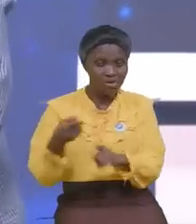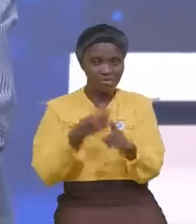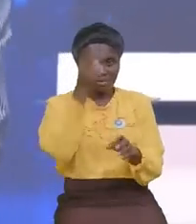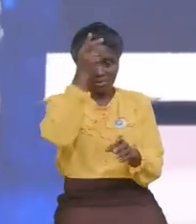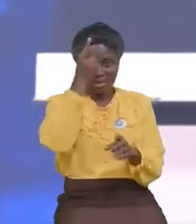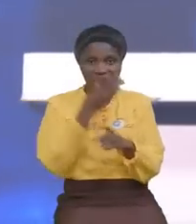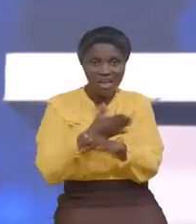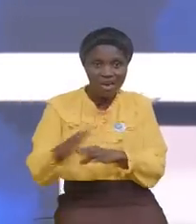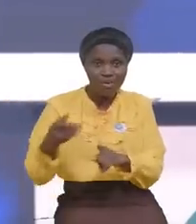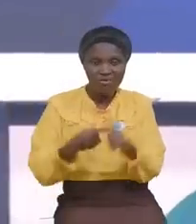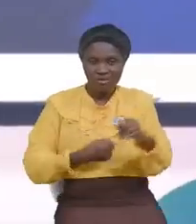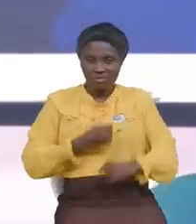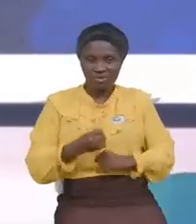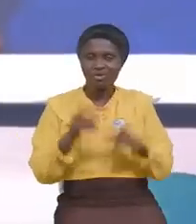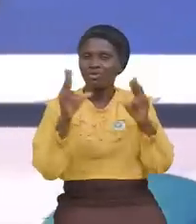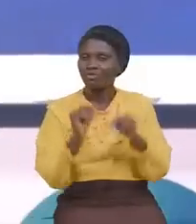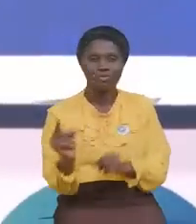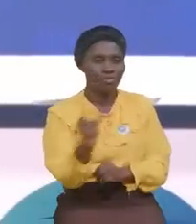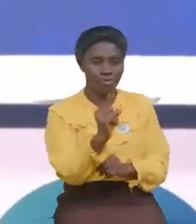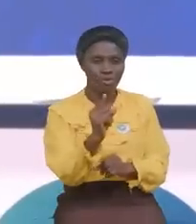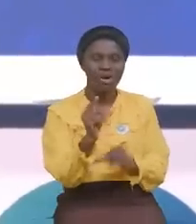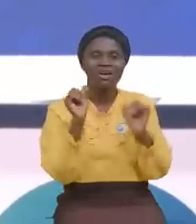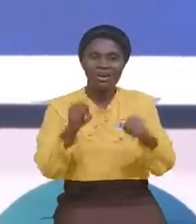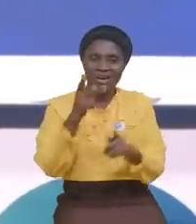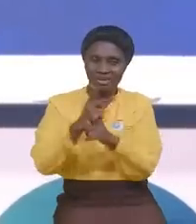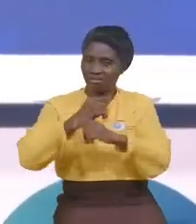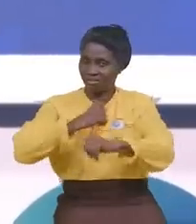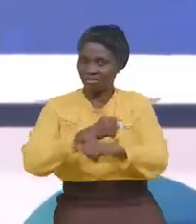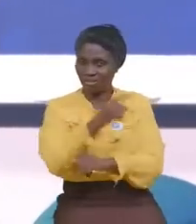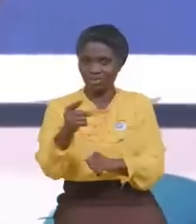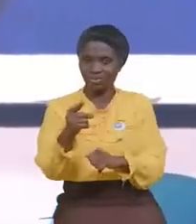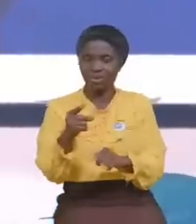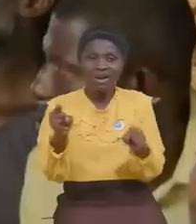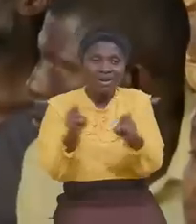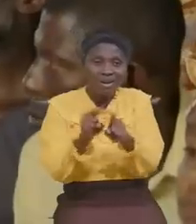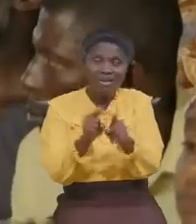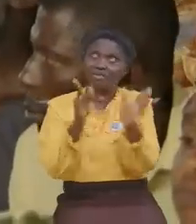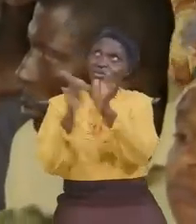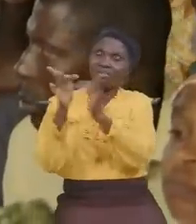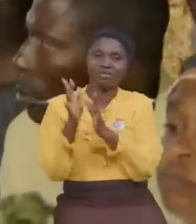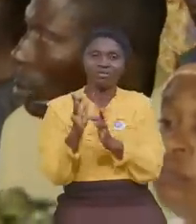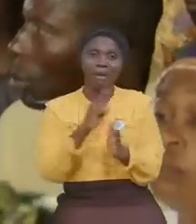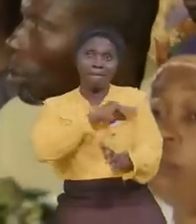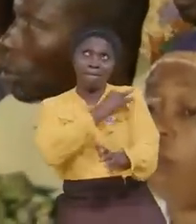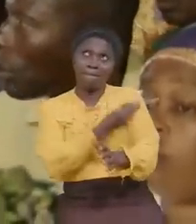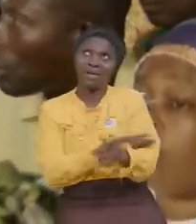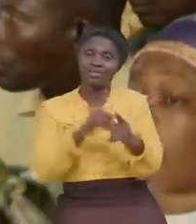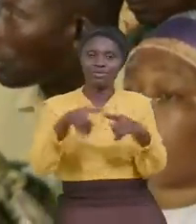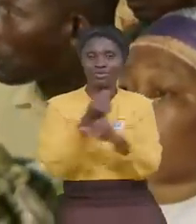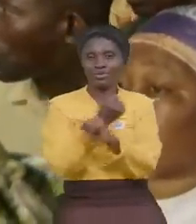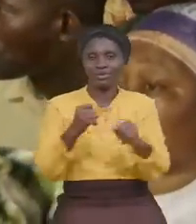from suffering. No one can secure you like Jesus, mighty to